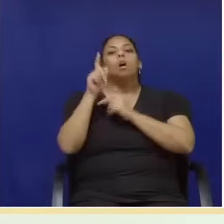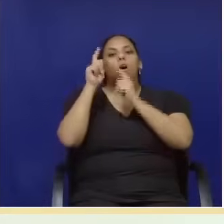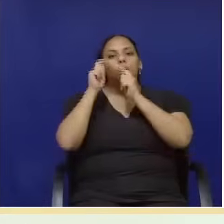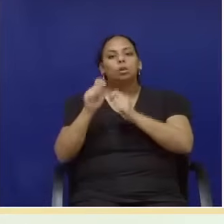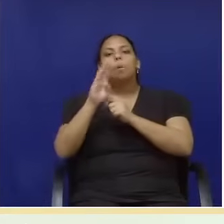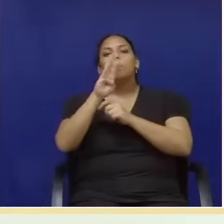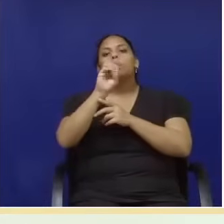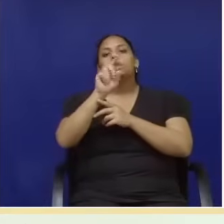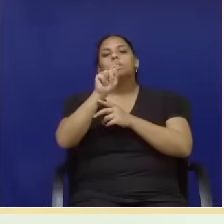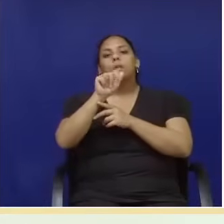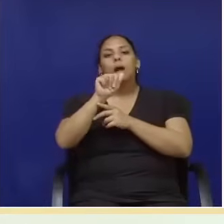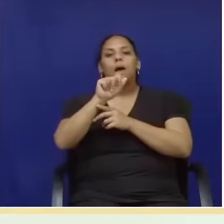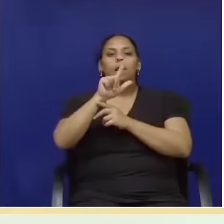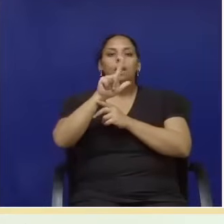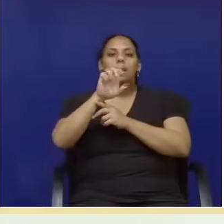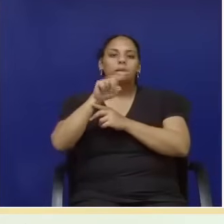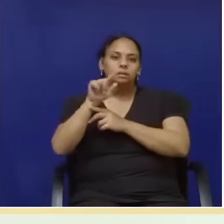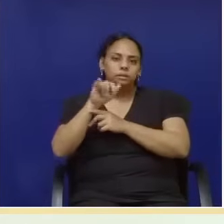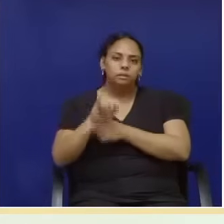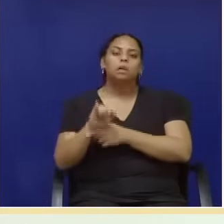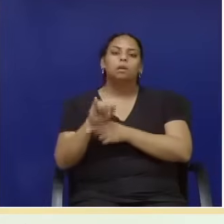first follow-up.